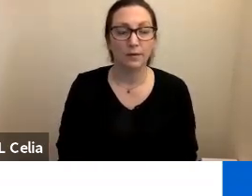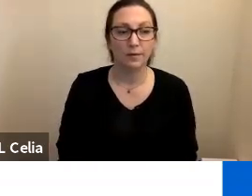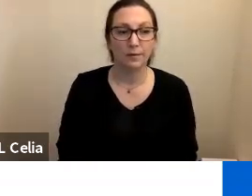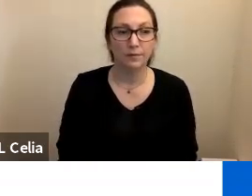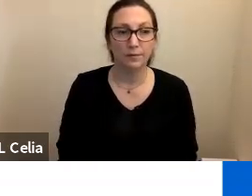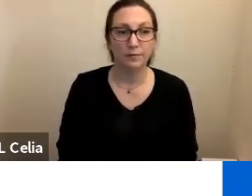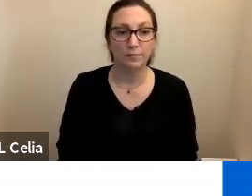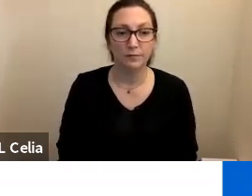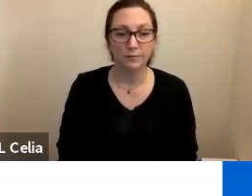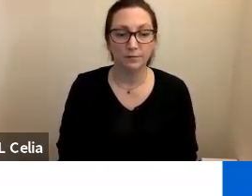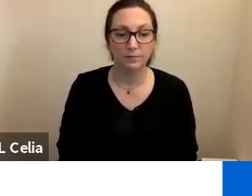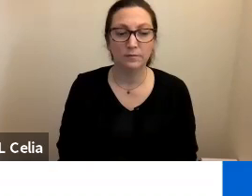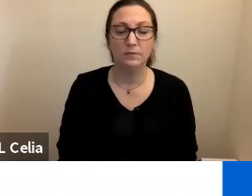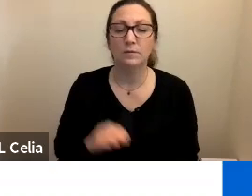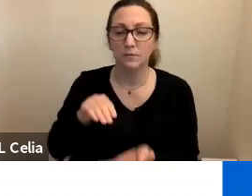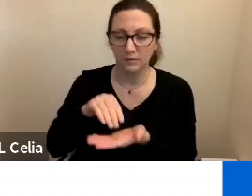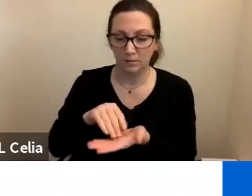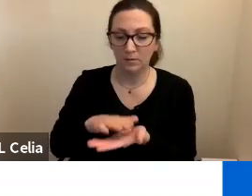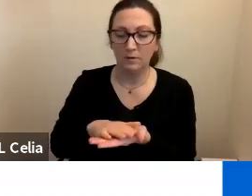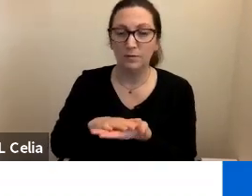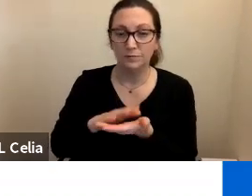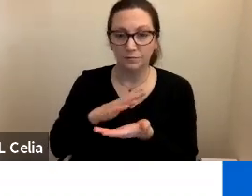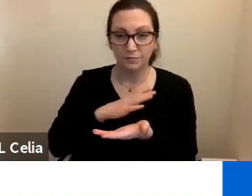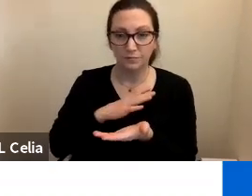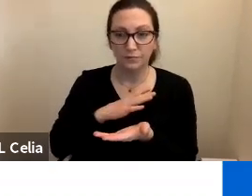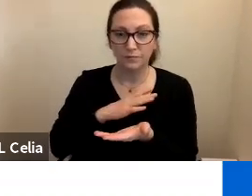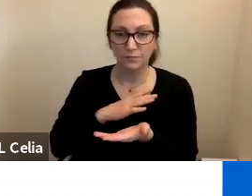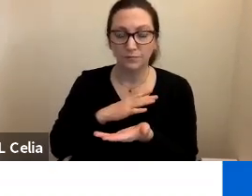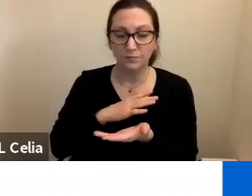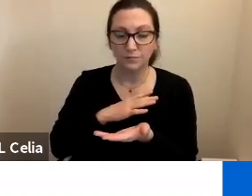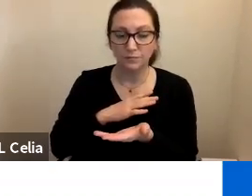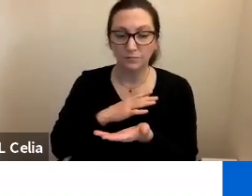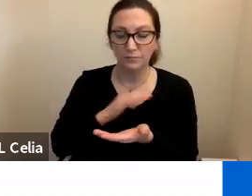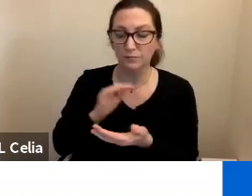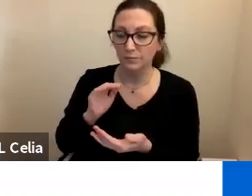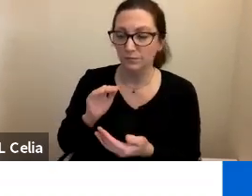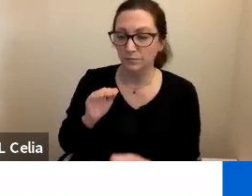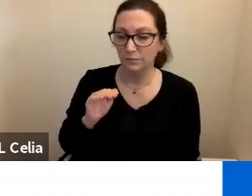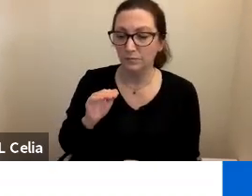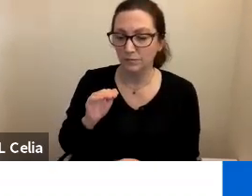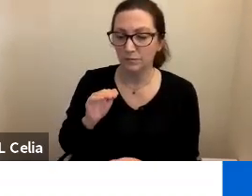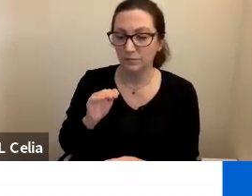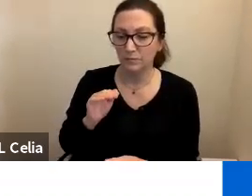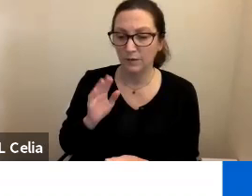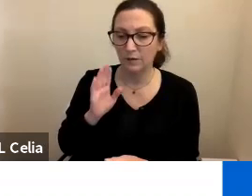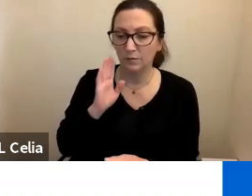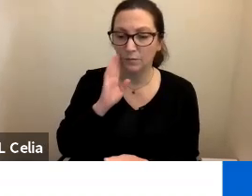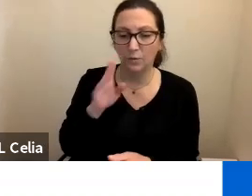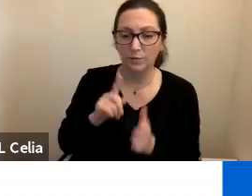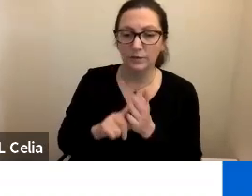We can provide that. I think Ms. Hogan, if we're going to look at that, we might have to also see for those schools if they had any applicants.